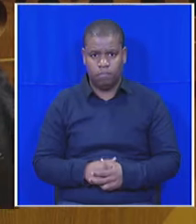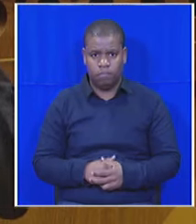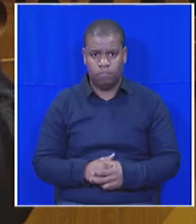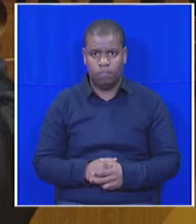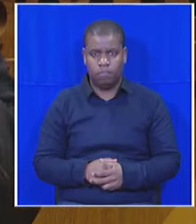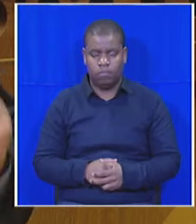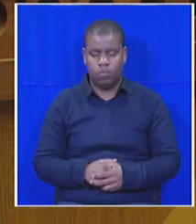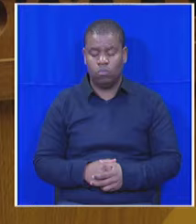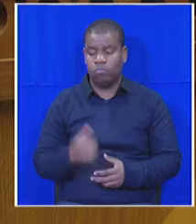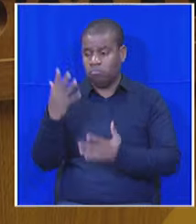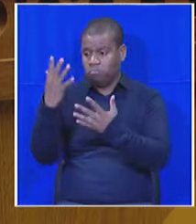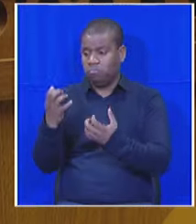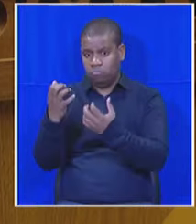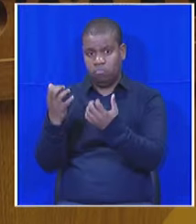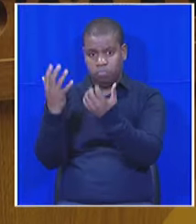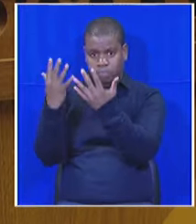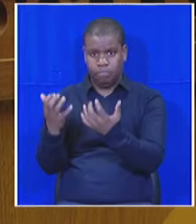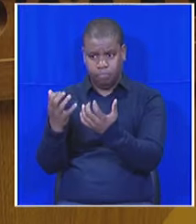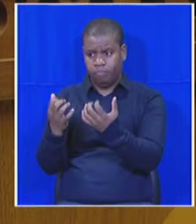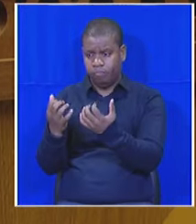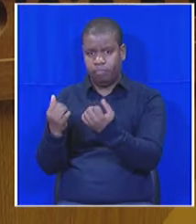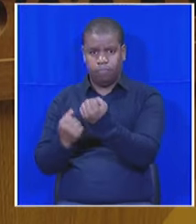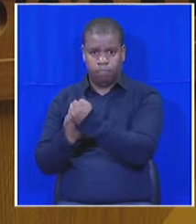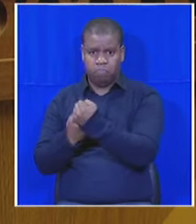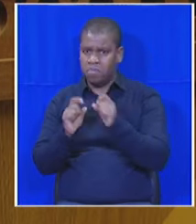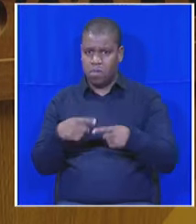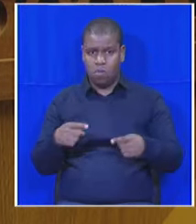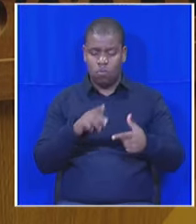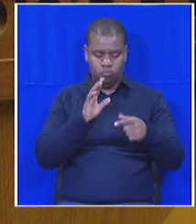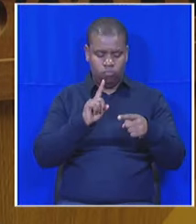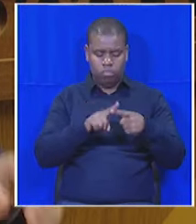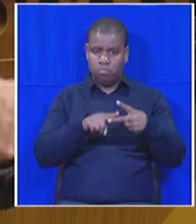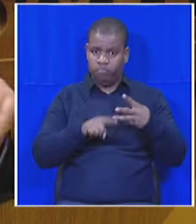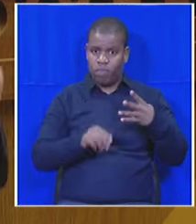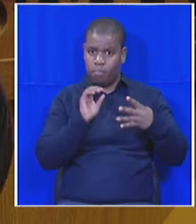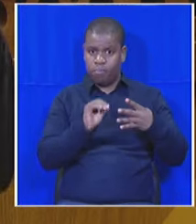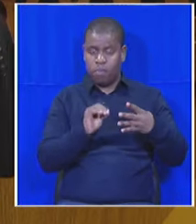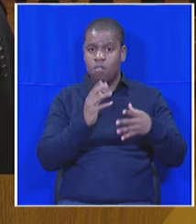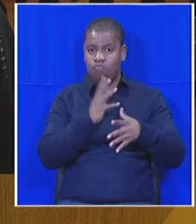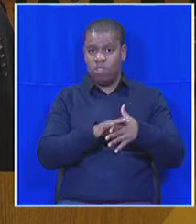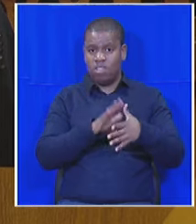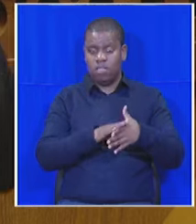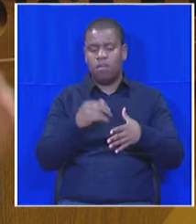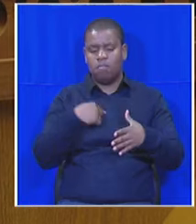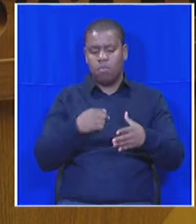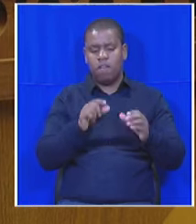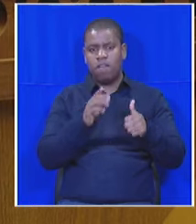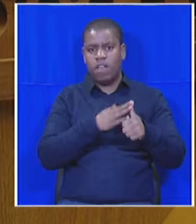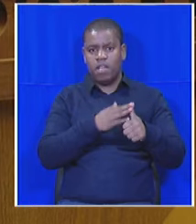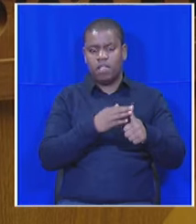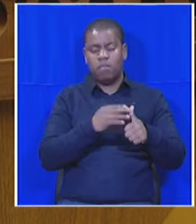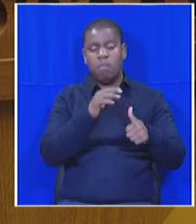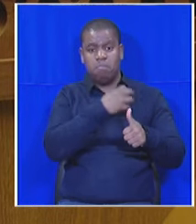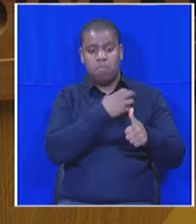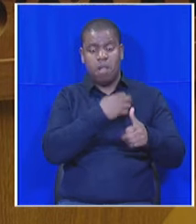We cannot support the Labour vote because of a number of reasons. Number one, the failure of the Minister of Labour to run an internal disciplinary